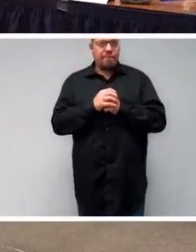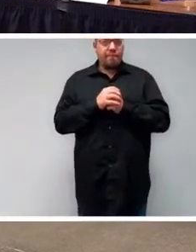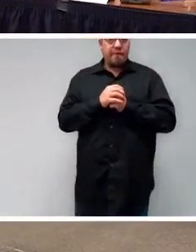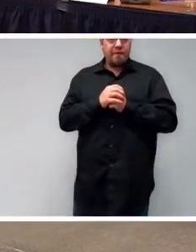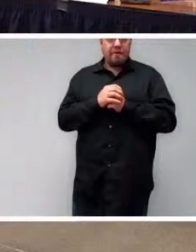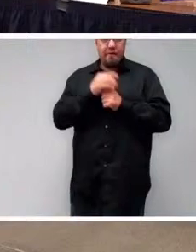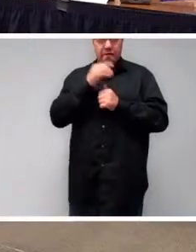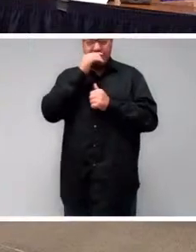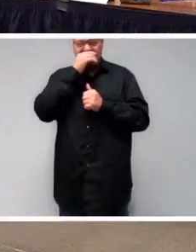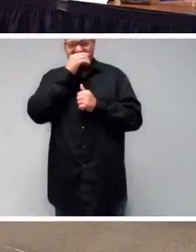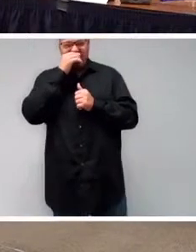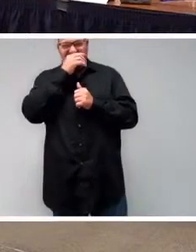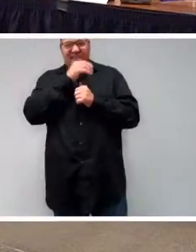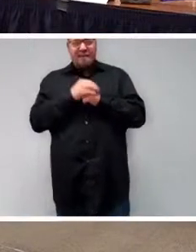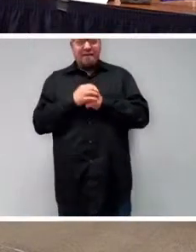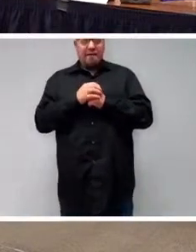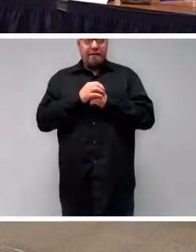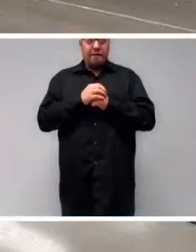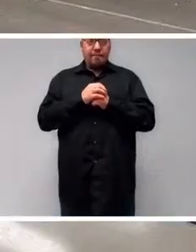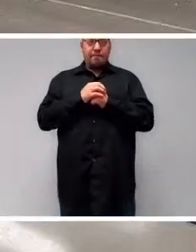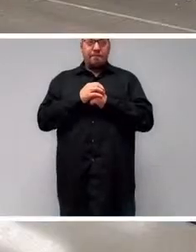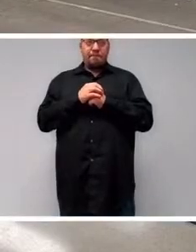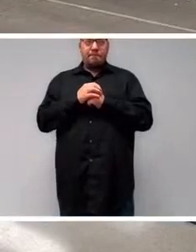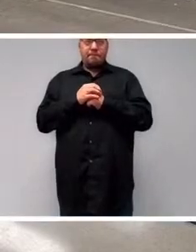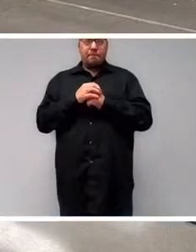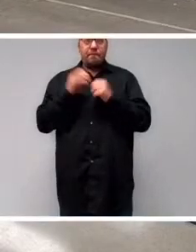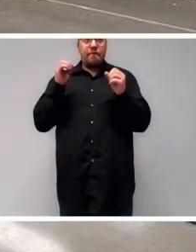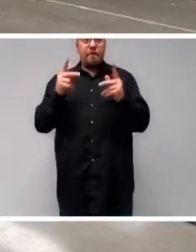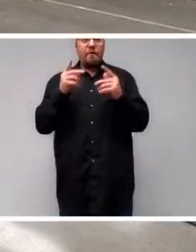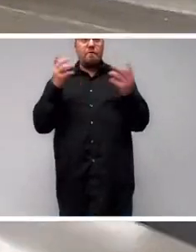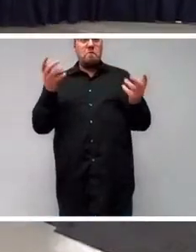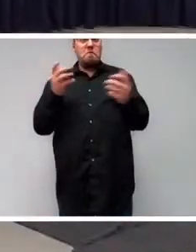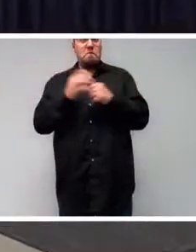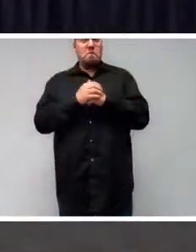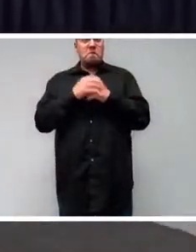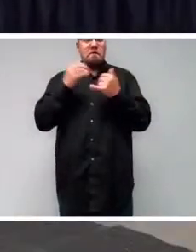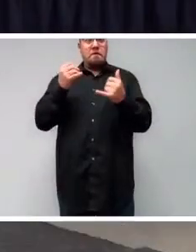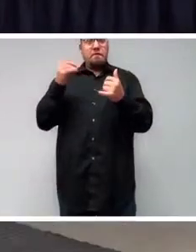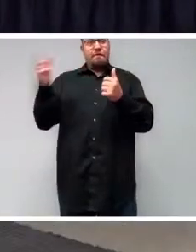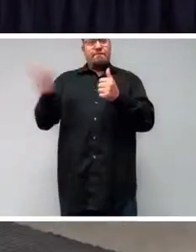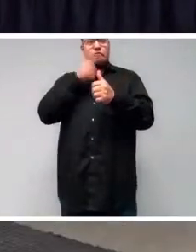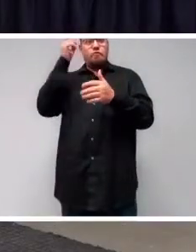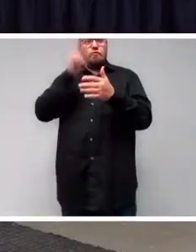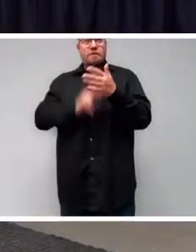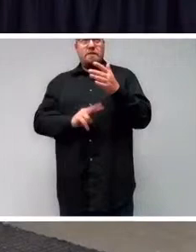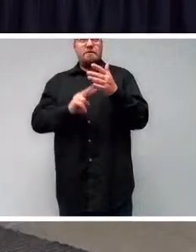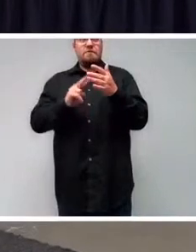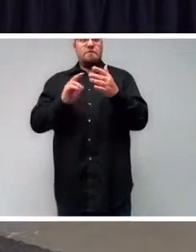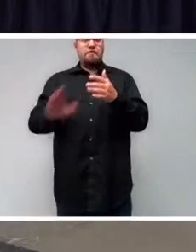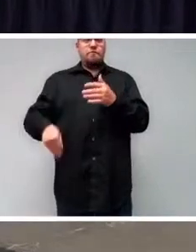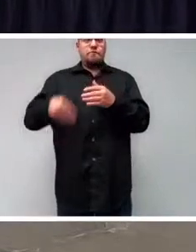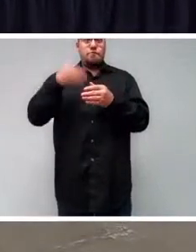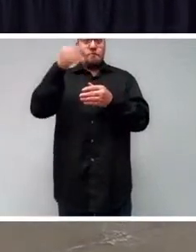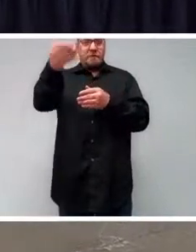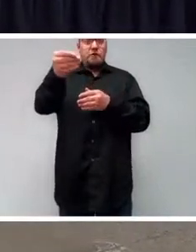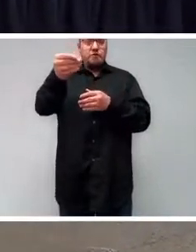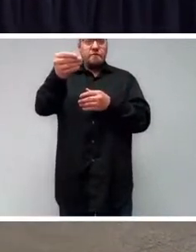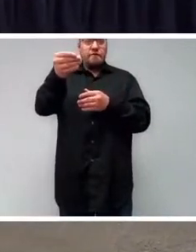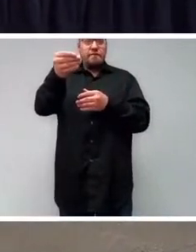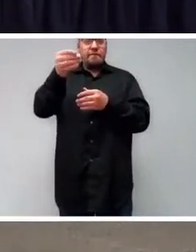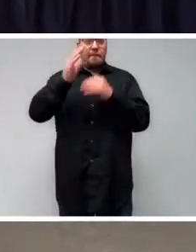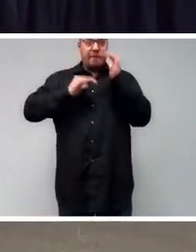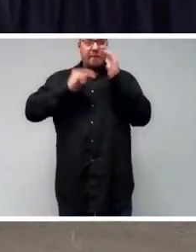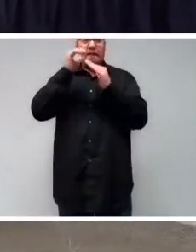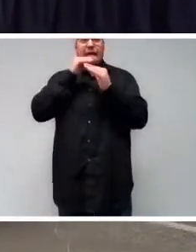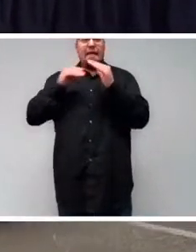one. Okay. All right, so let's move into the first reading of the donation of the building and land where the